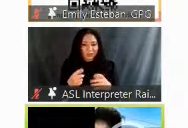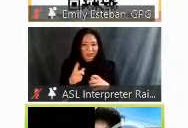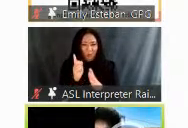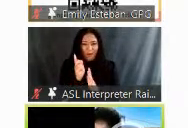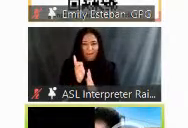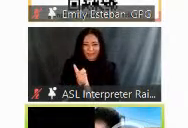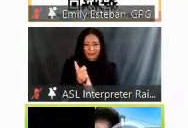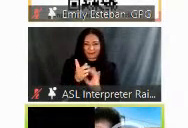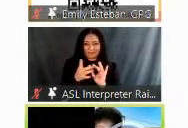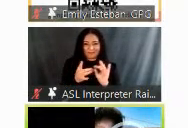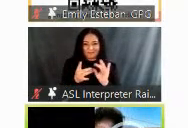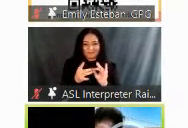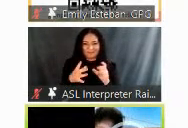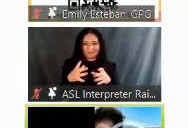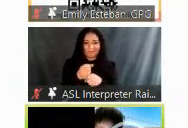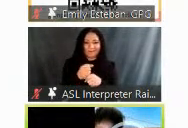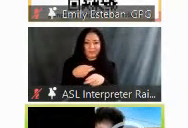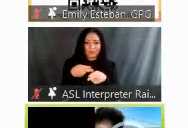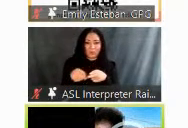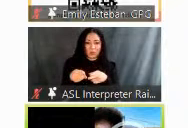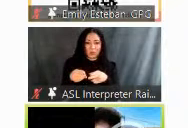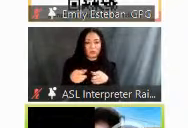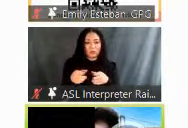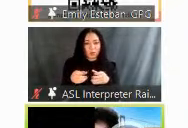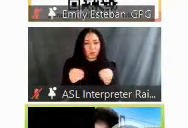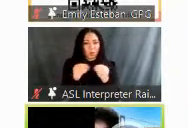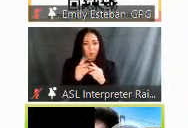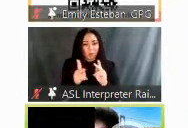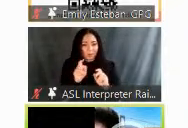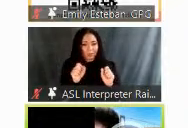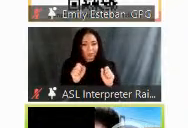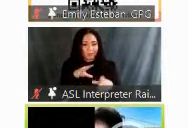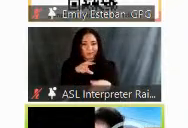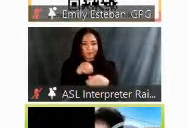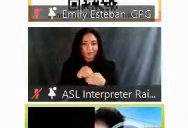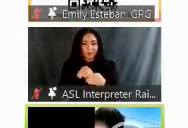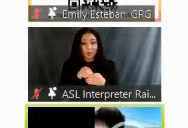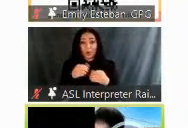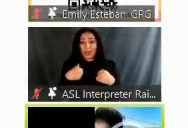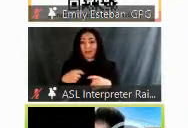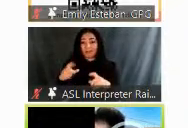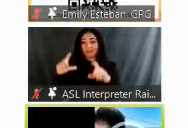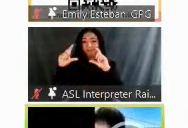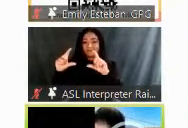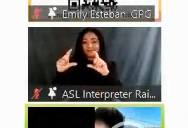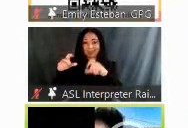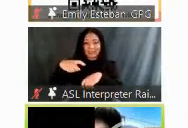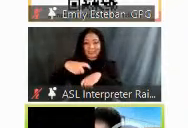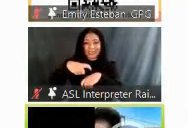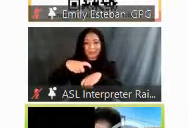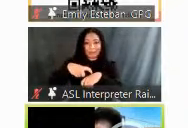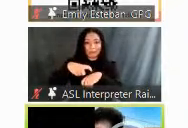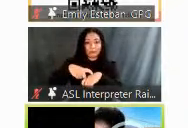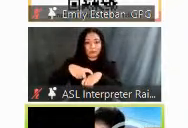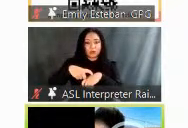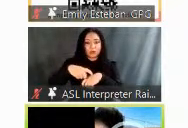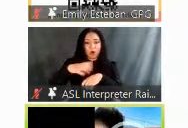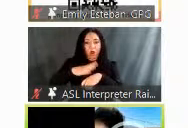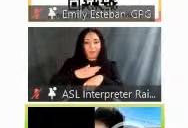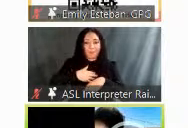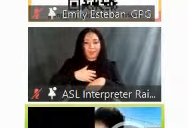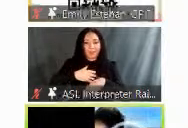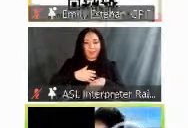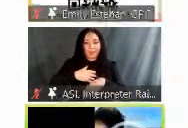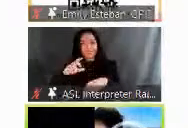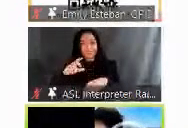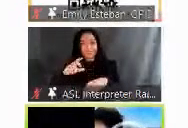minute. We can see a display timer is somewhat up on my screen, and hopefully it'll start to work